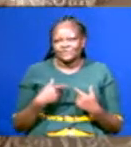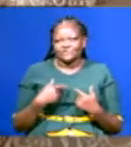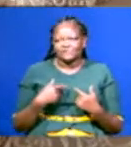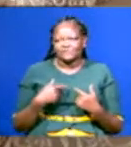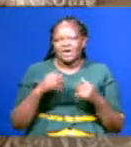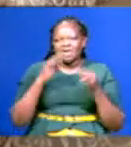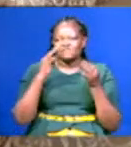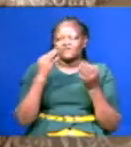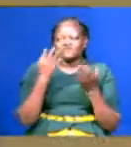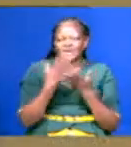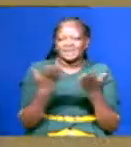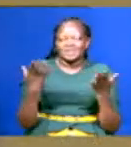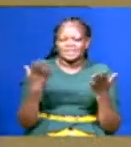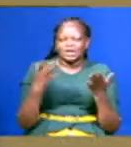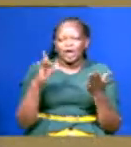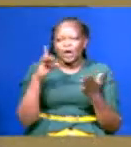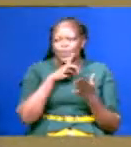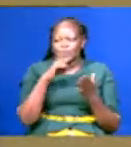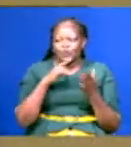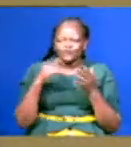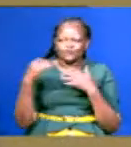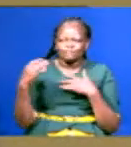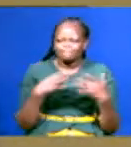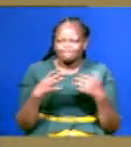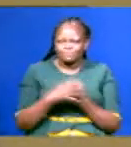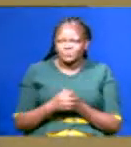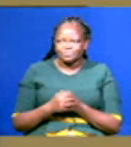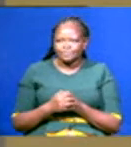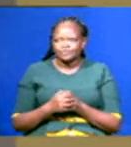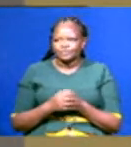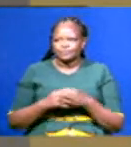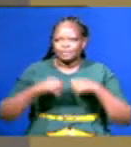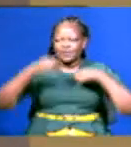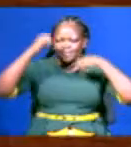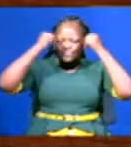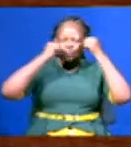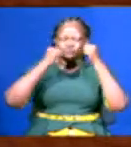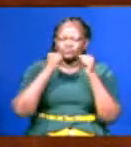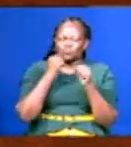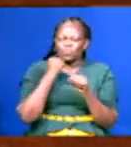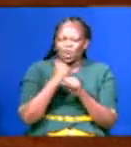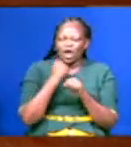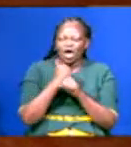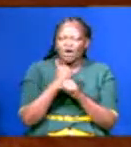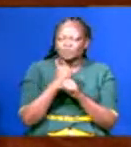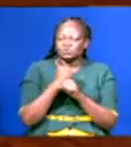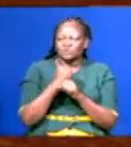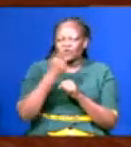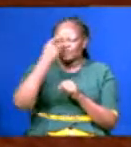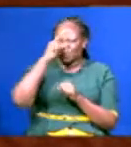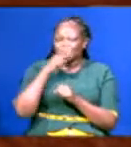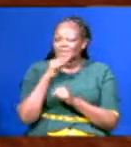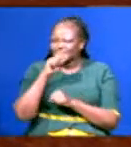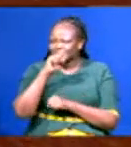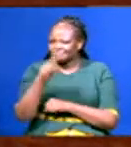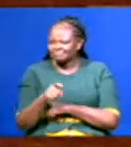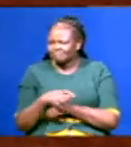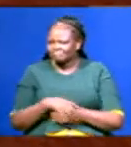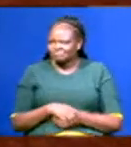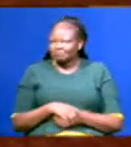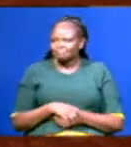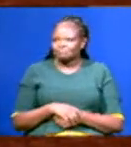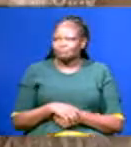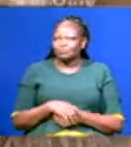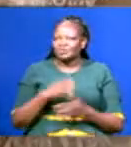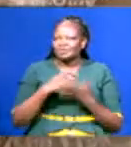anything, combat and all this. Were the military duties so uniquely masculine? Some roles actually came up for the girls,